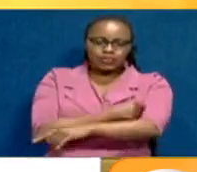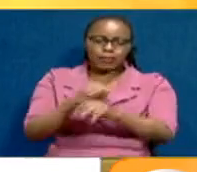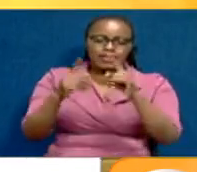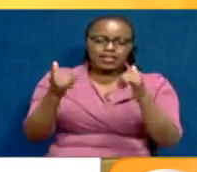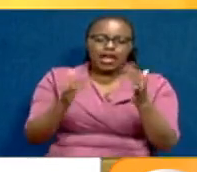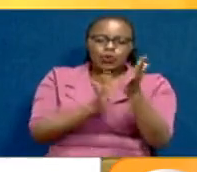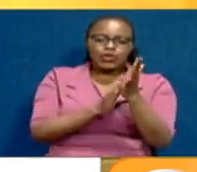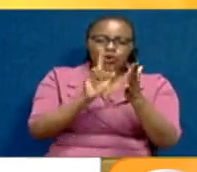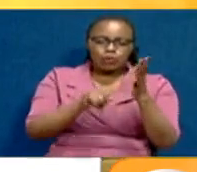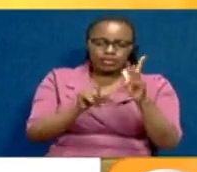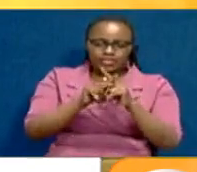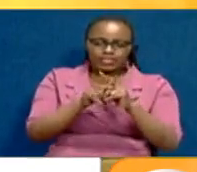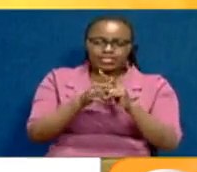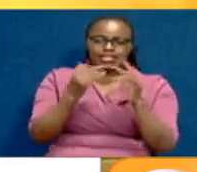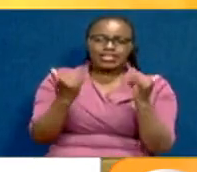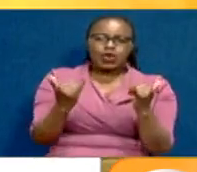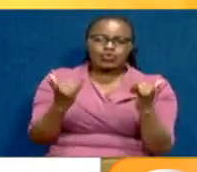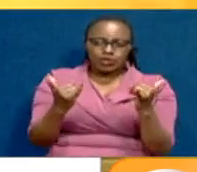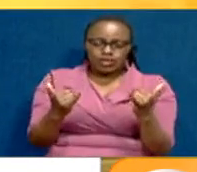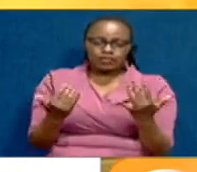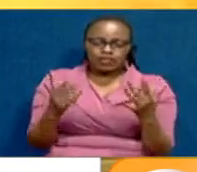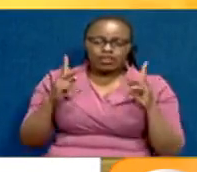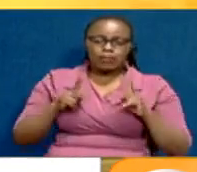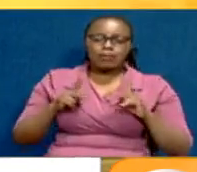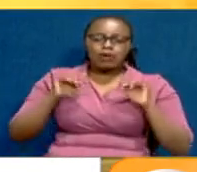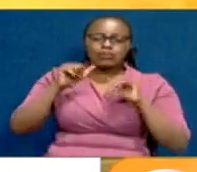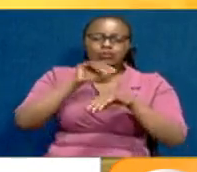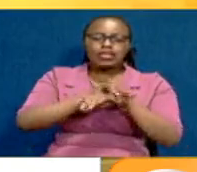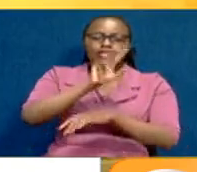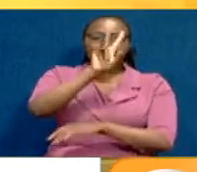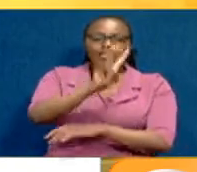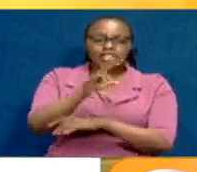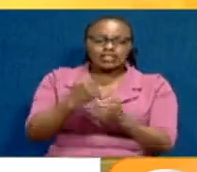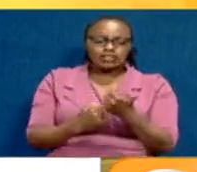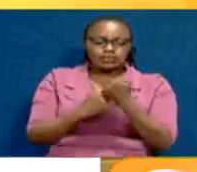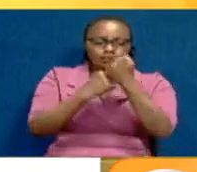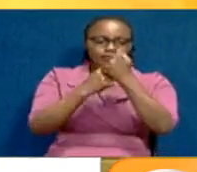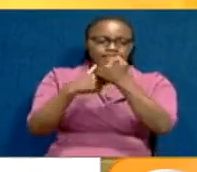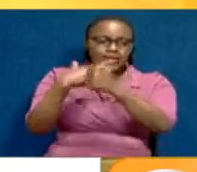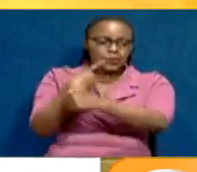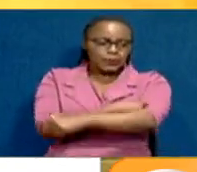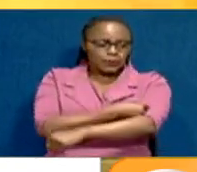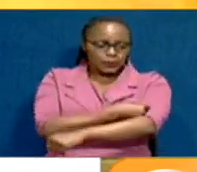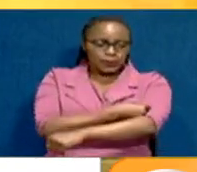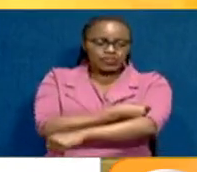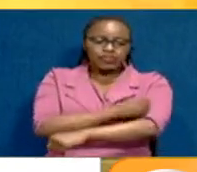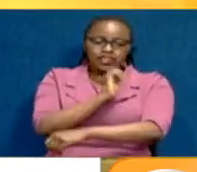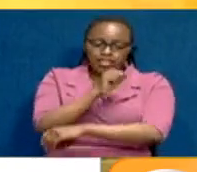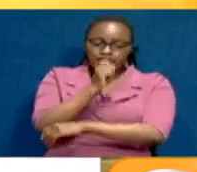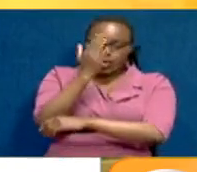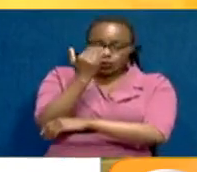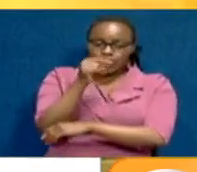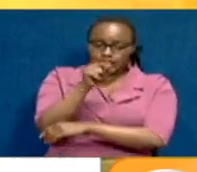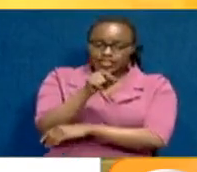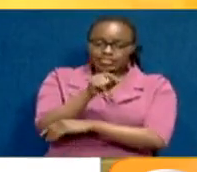are recommending, starting immediately, that people get a second booster dose. Yes, so